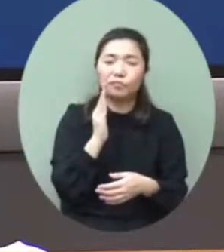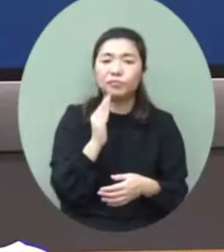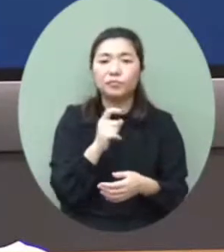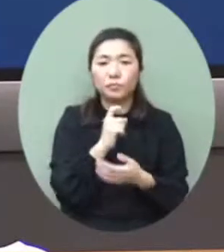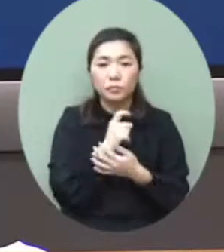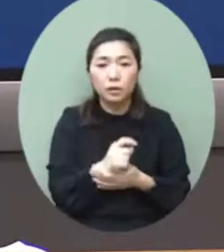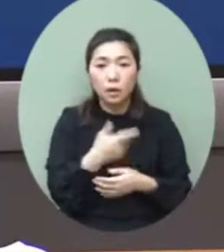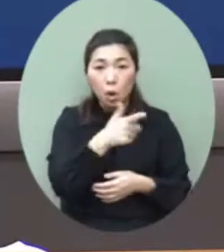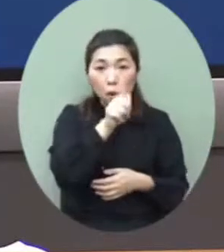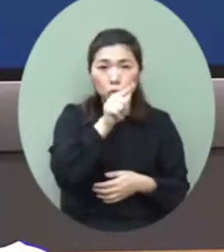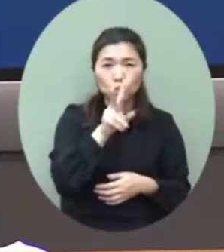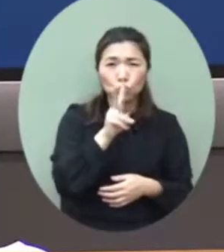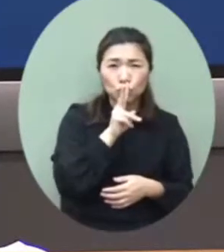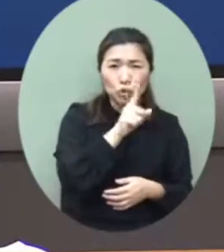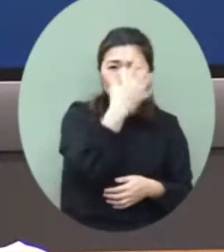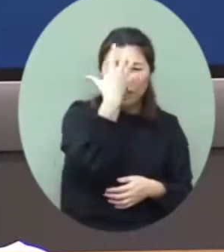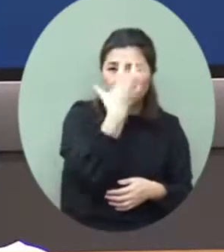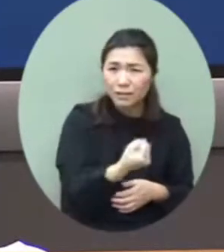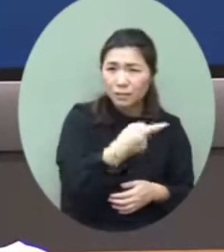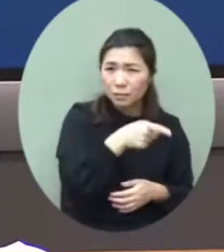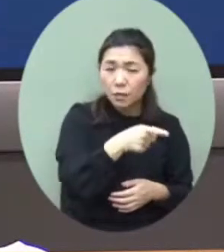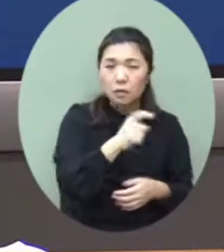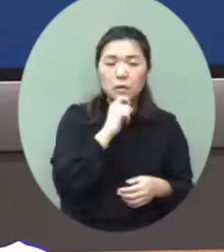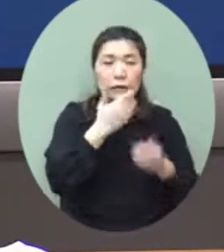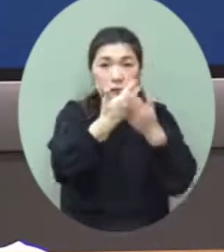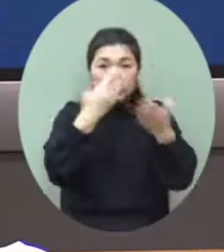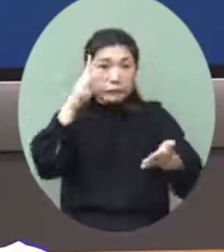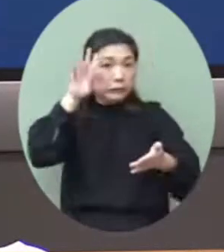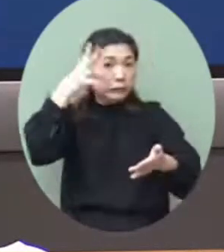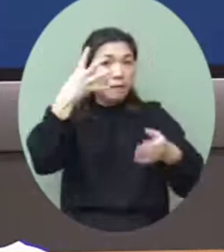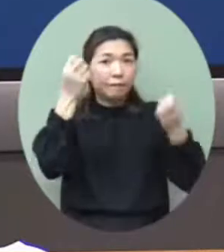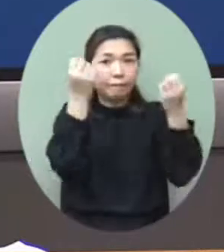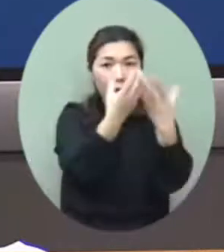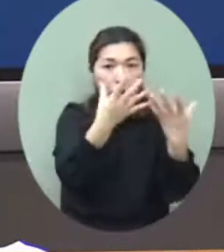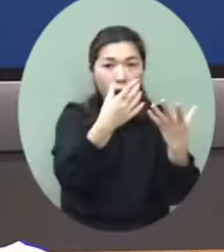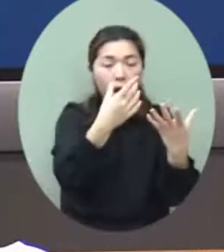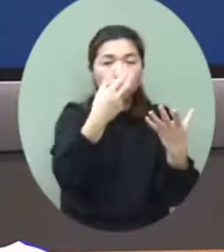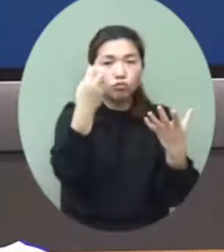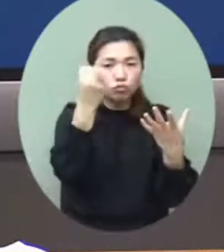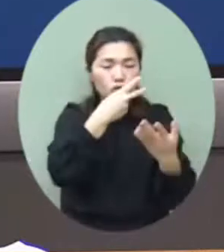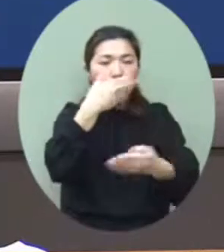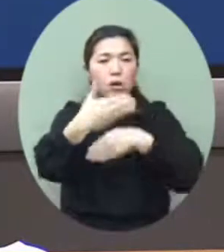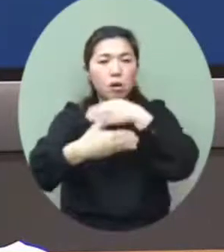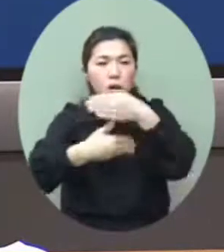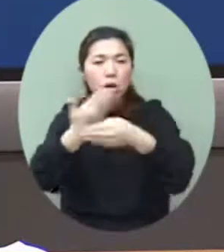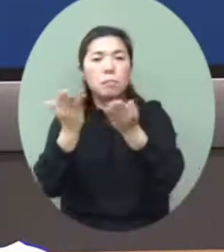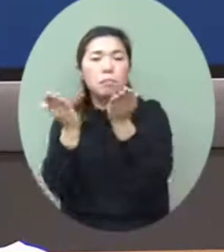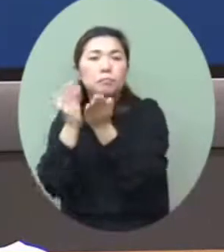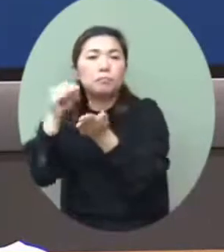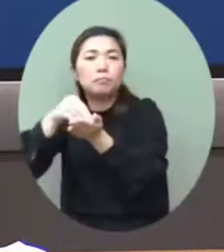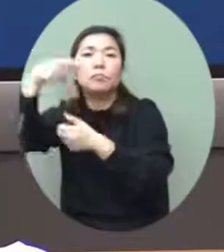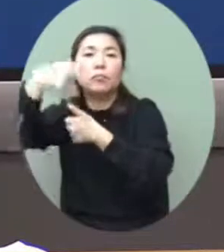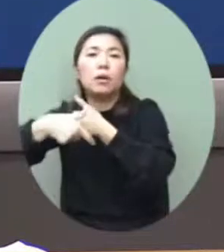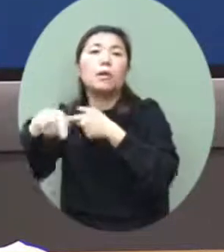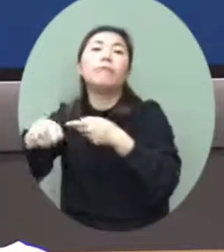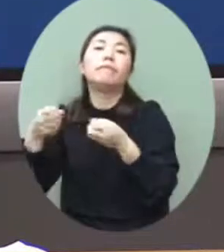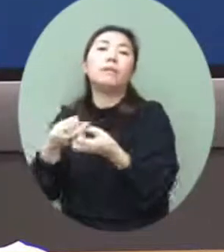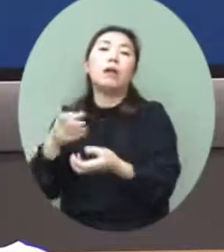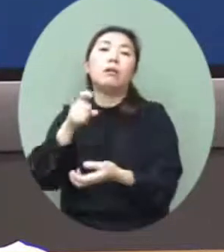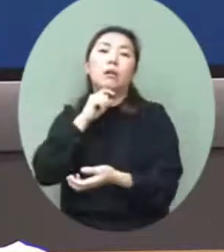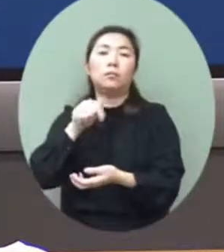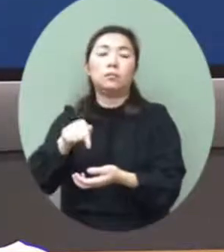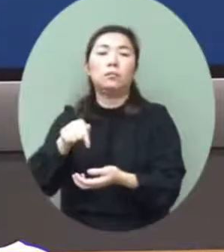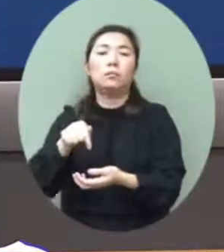There is a four-day difference between the trends of swish testing and the number